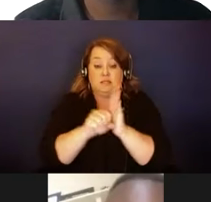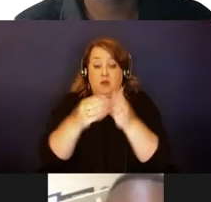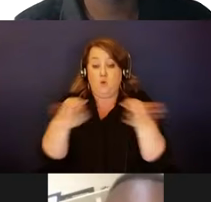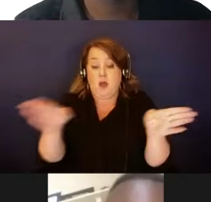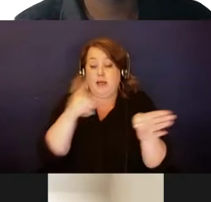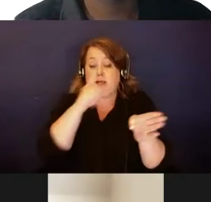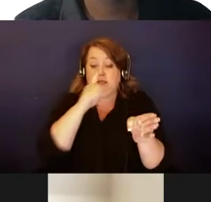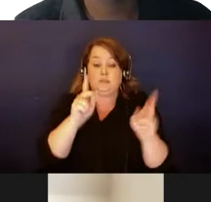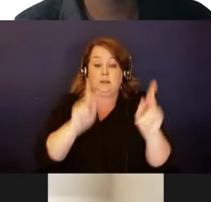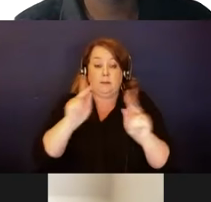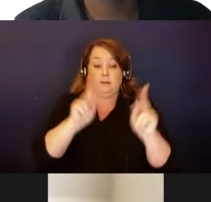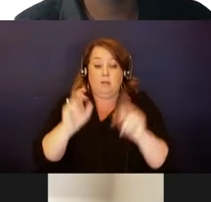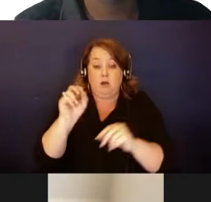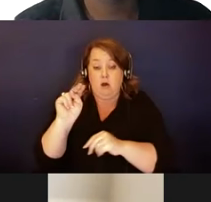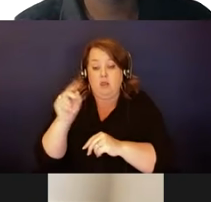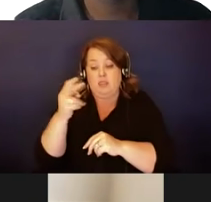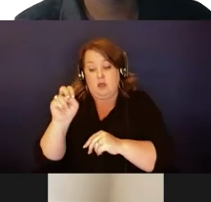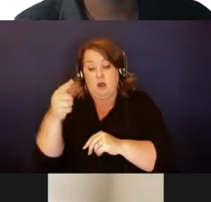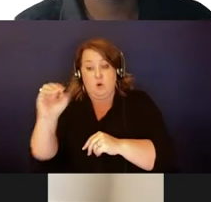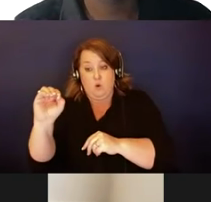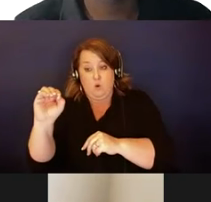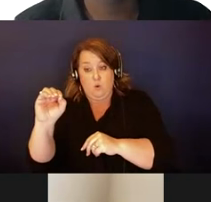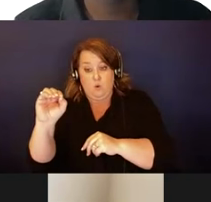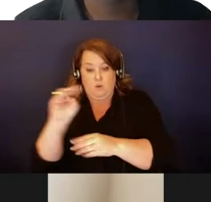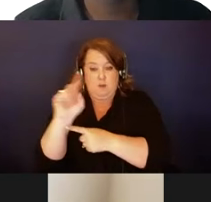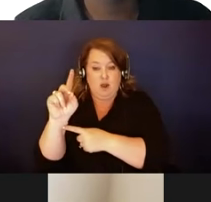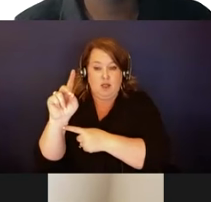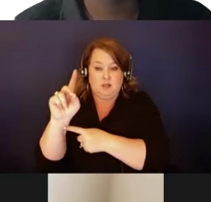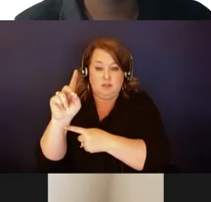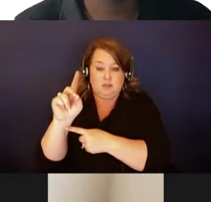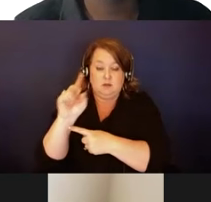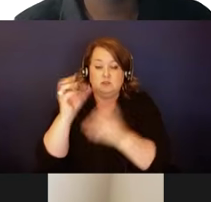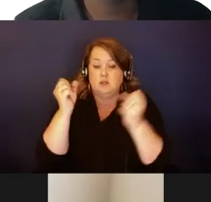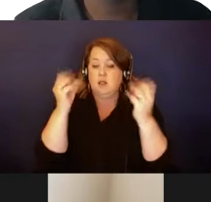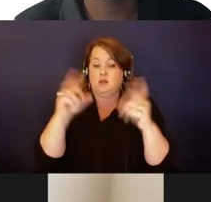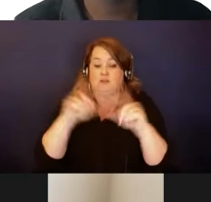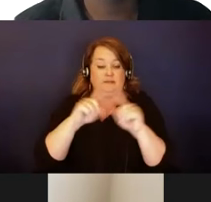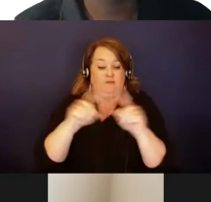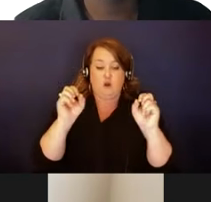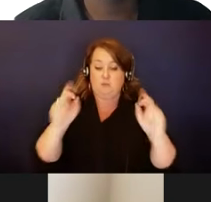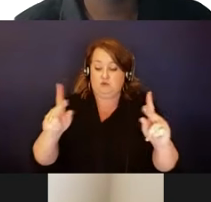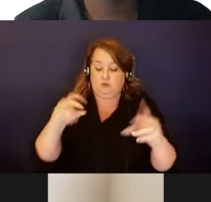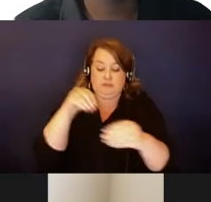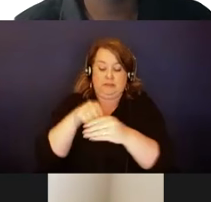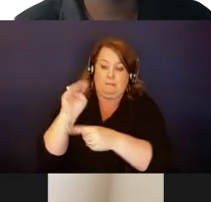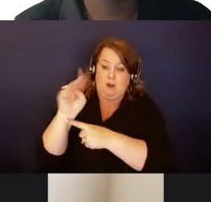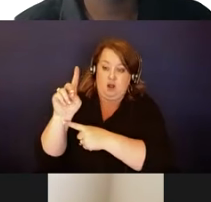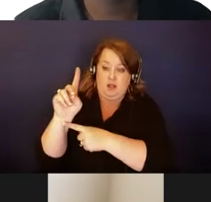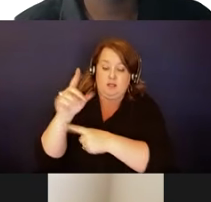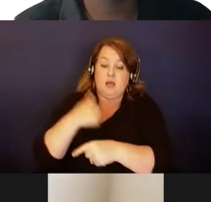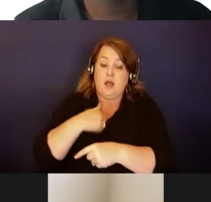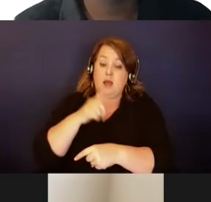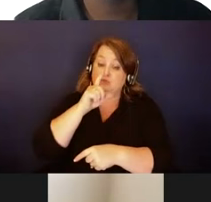of Maryland. So there's lots of different opportunities in Maryland, and I'm